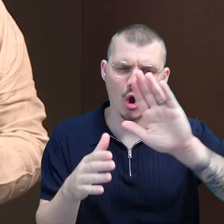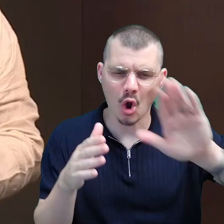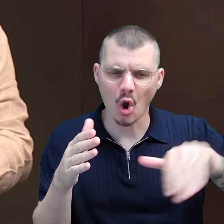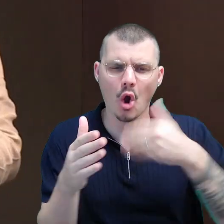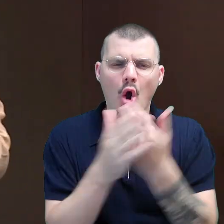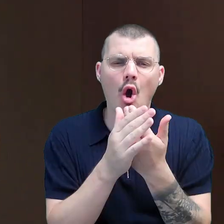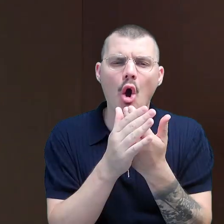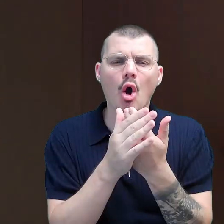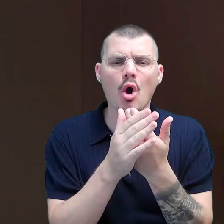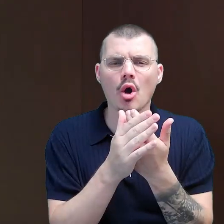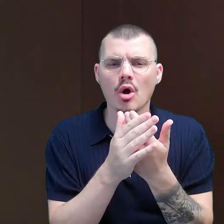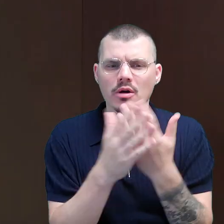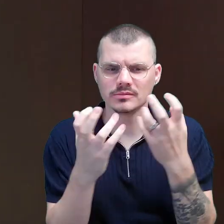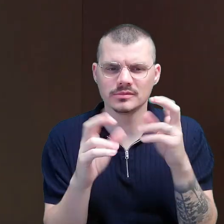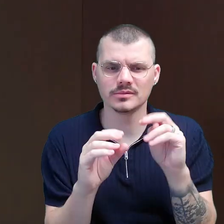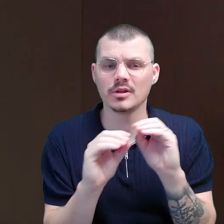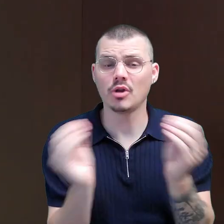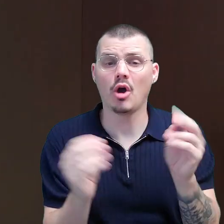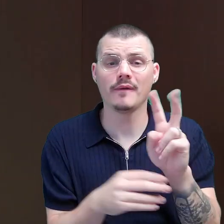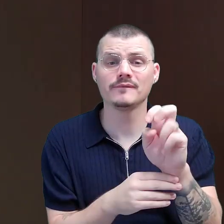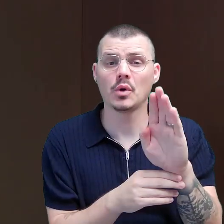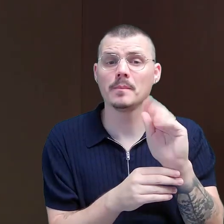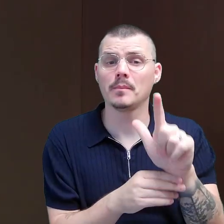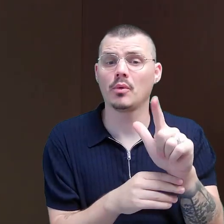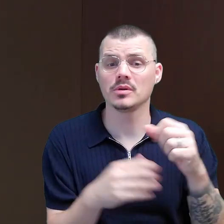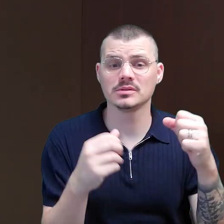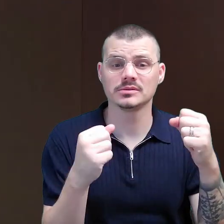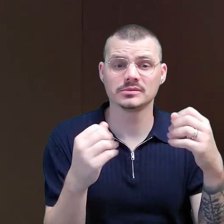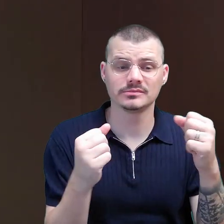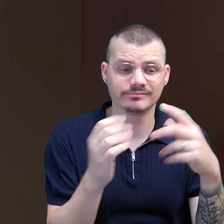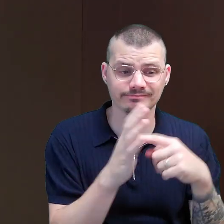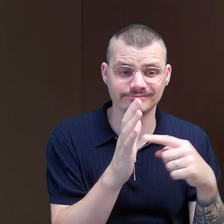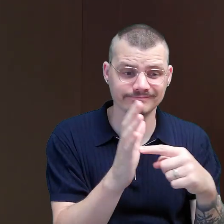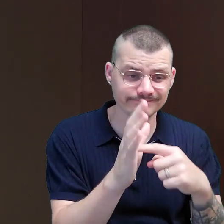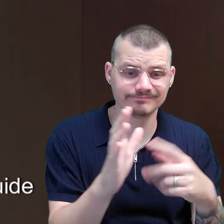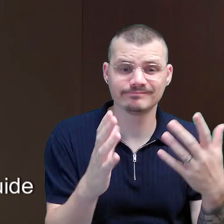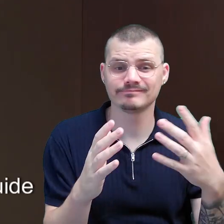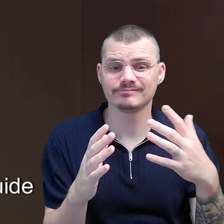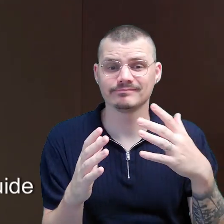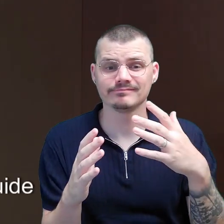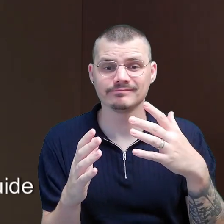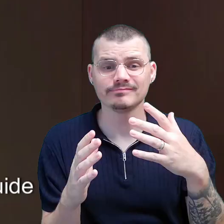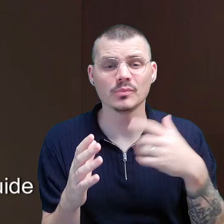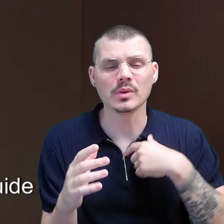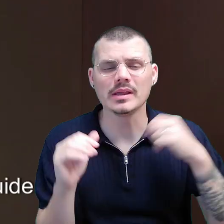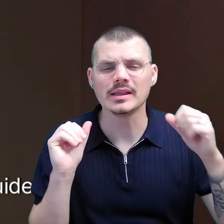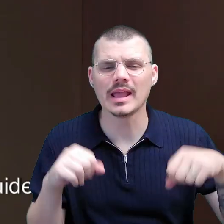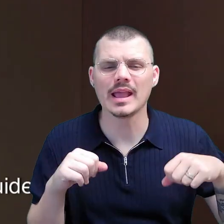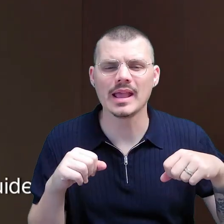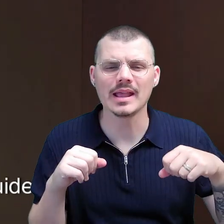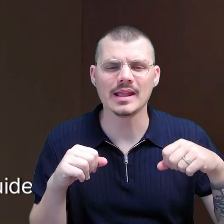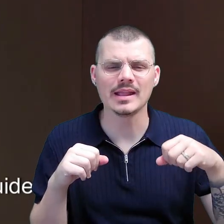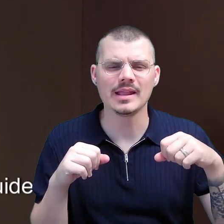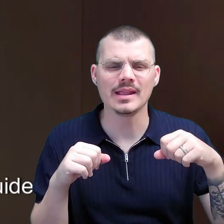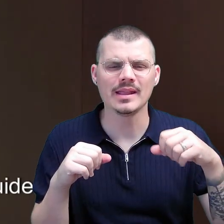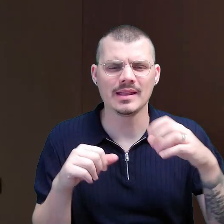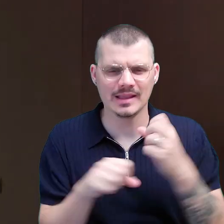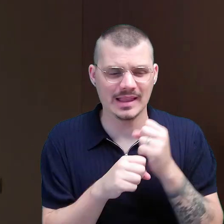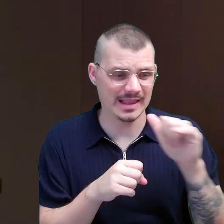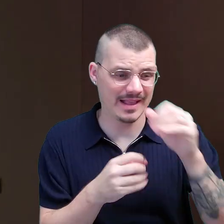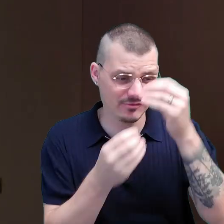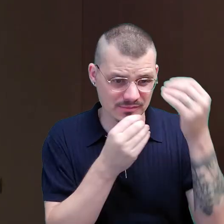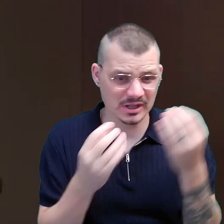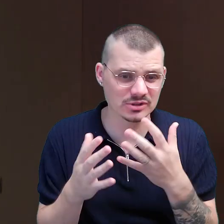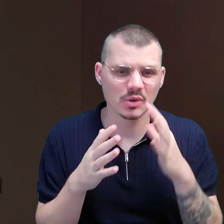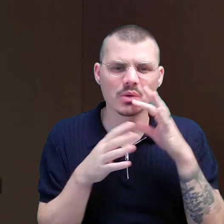those nonverbal signs and symptoms, we can often get information that can guide us